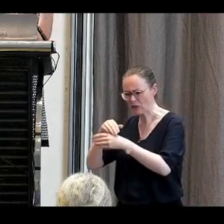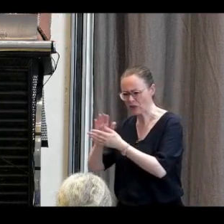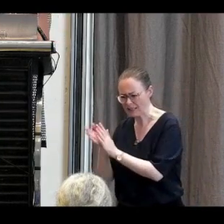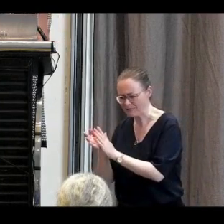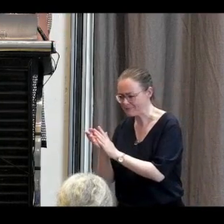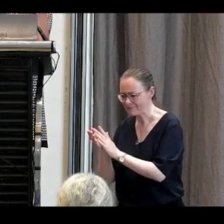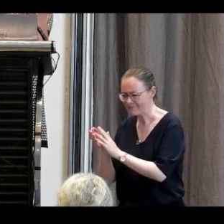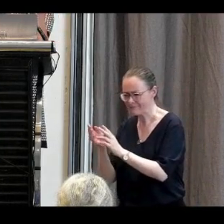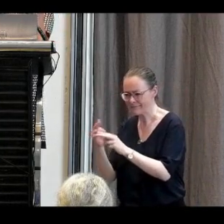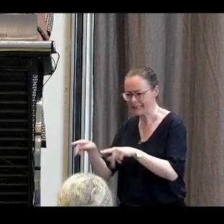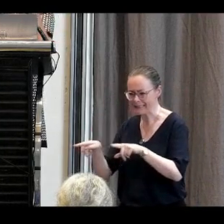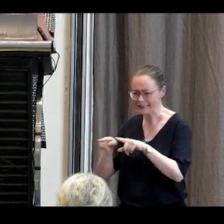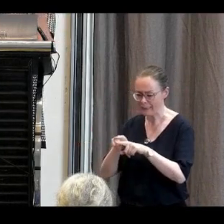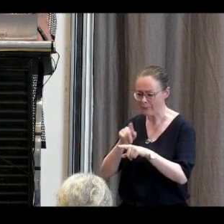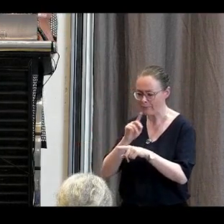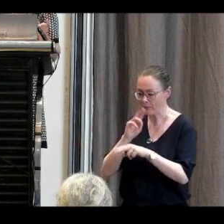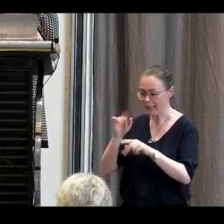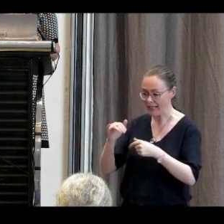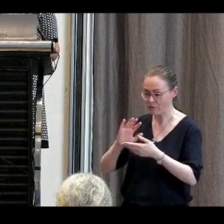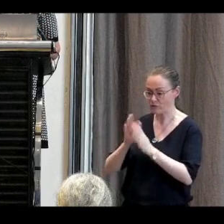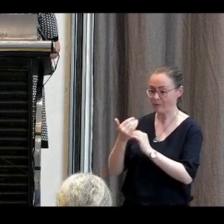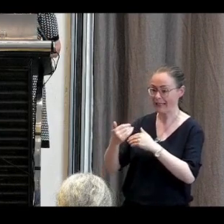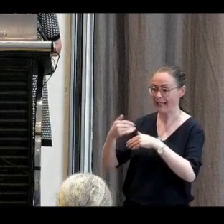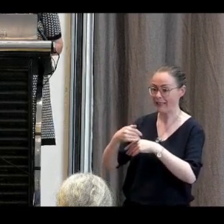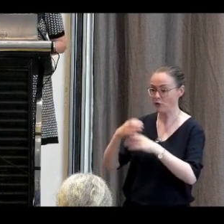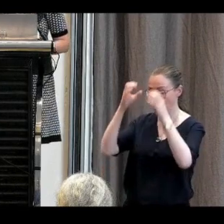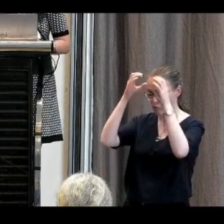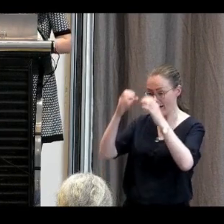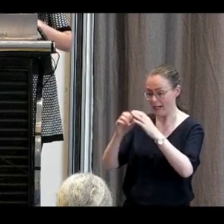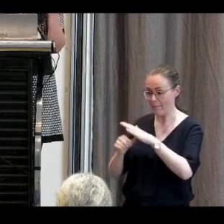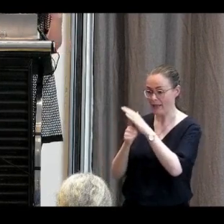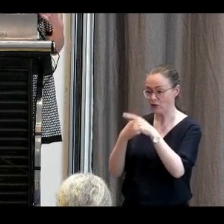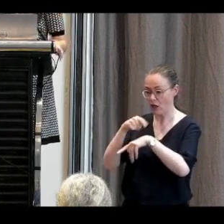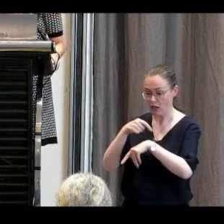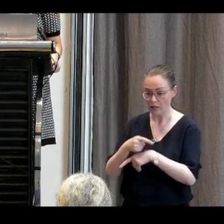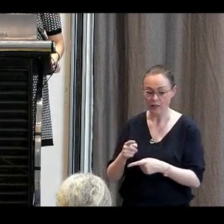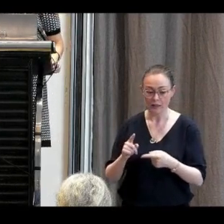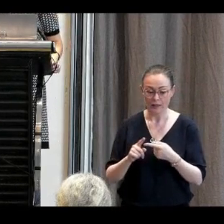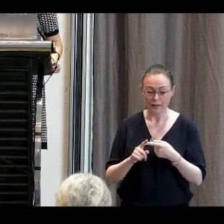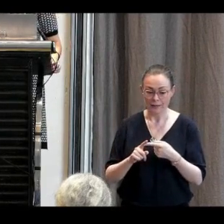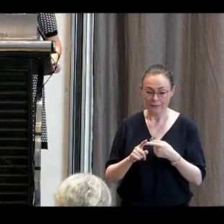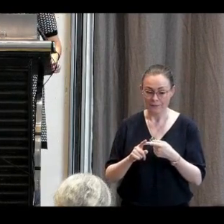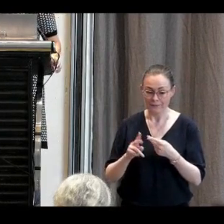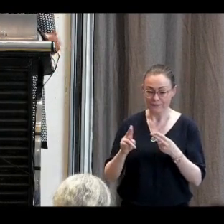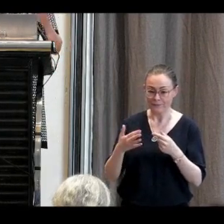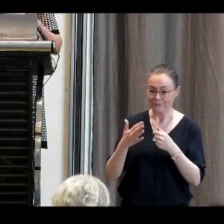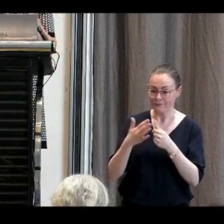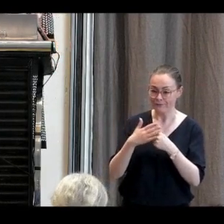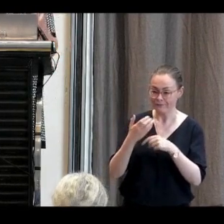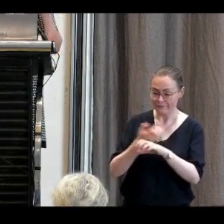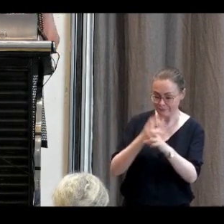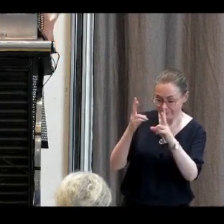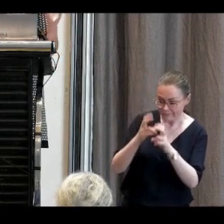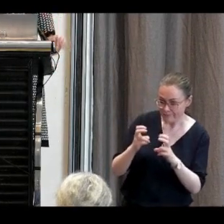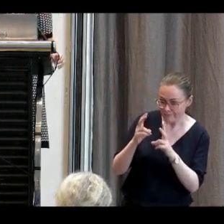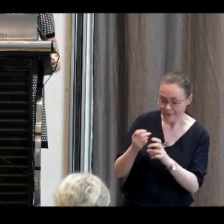that there is a disruption in the brain master clock. And we look forward to keep the research to try